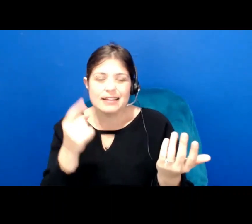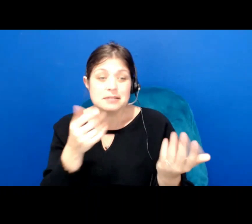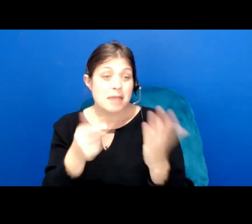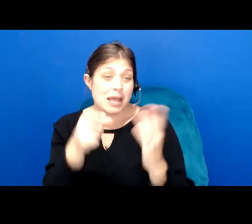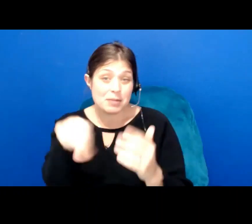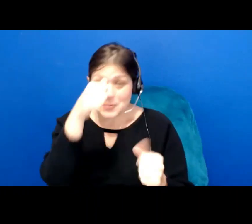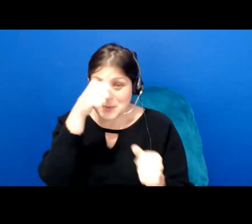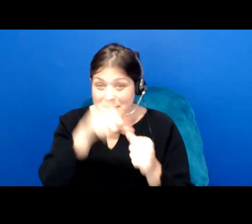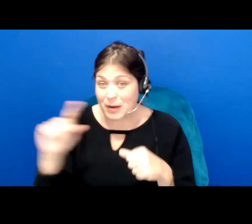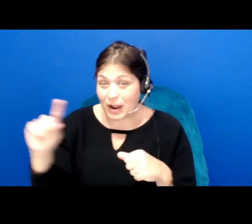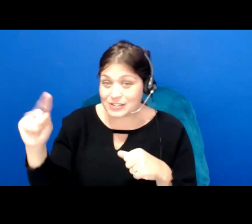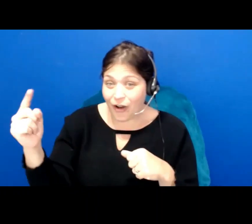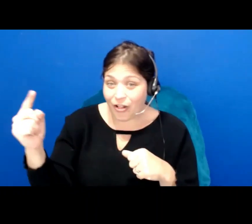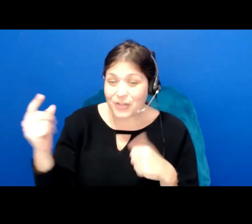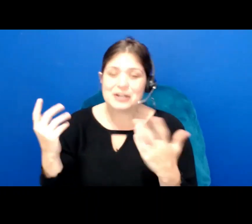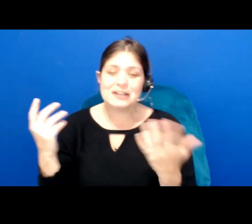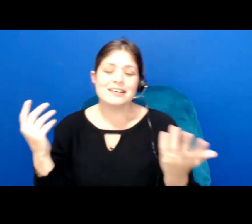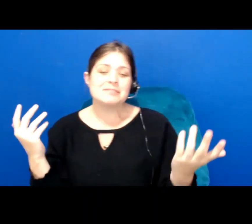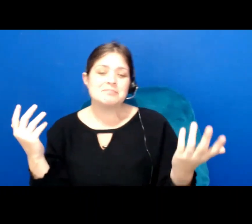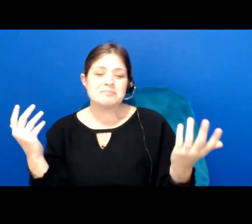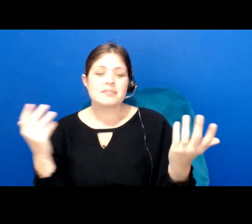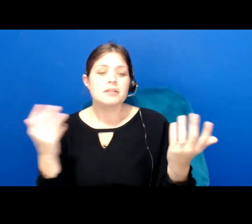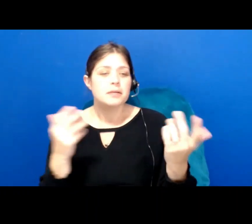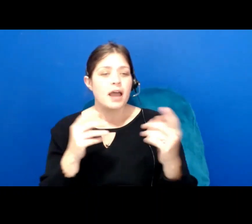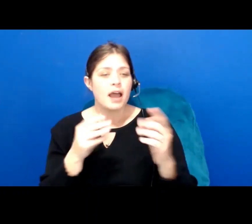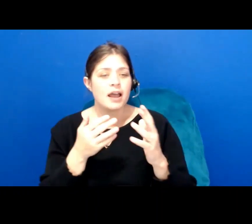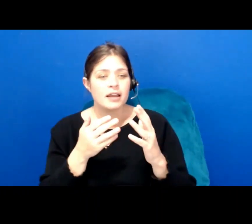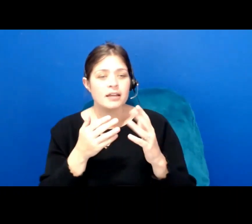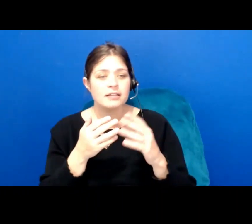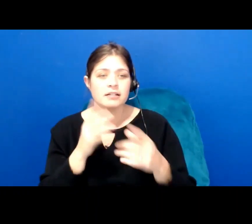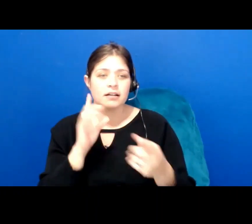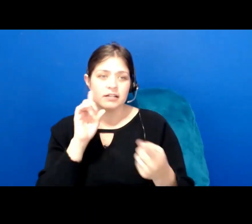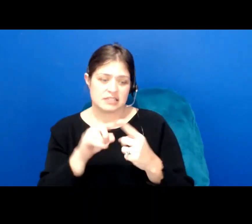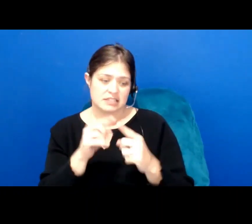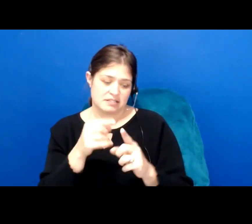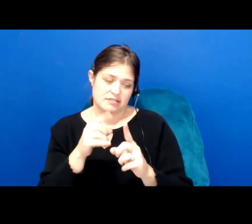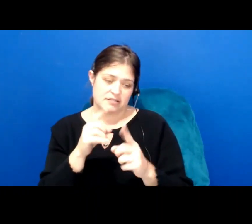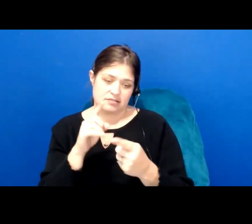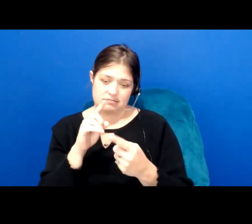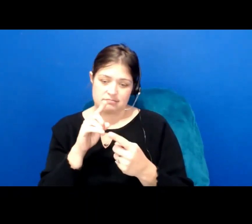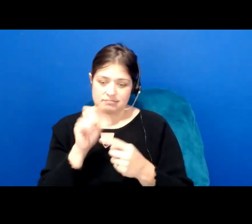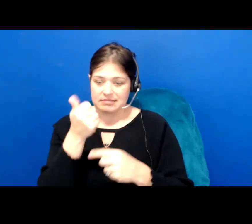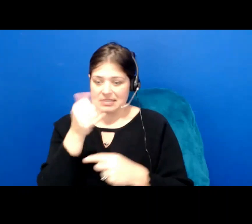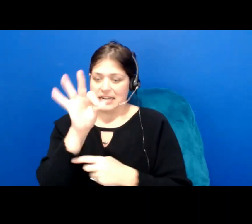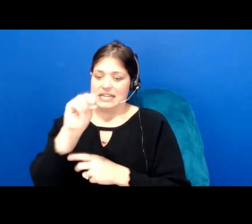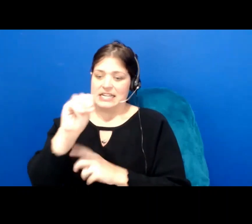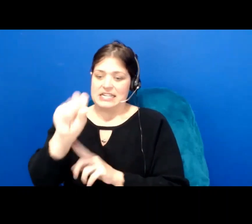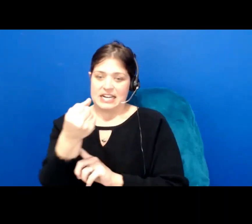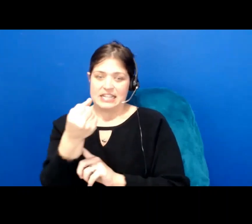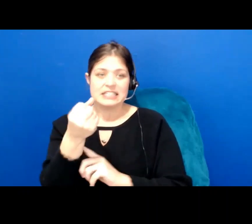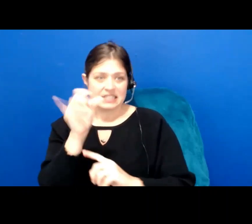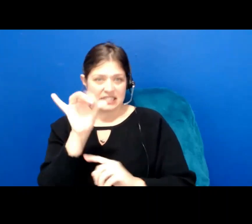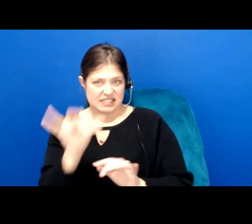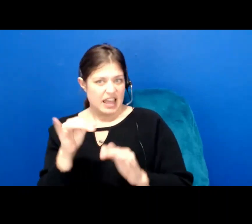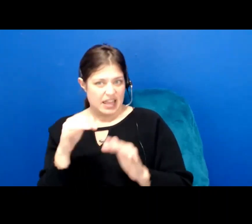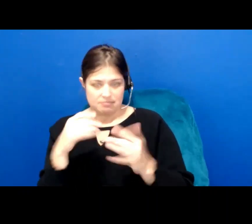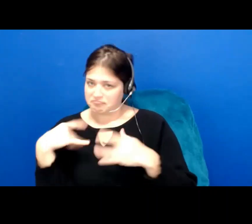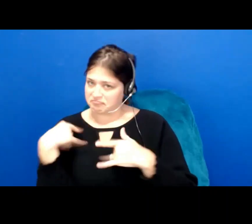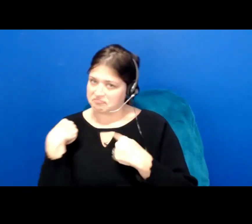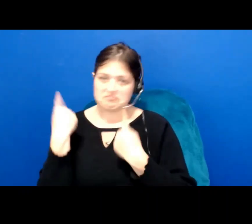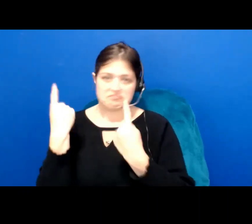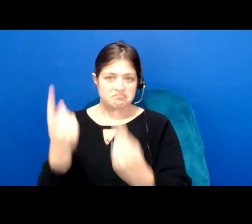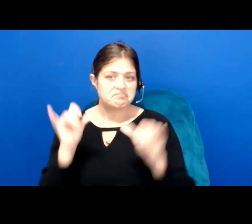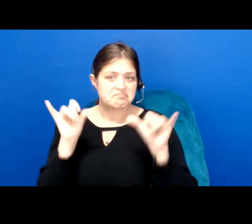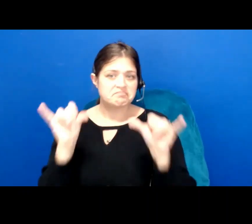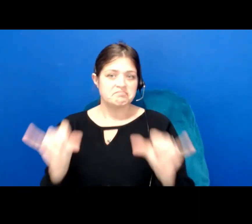dollar. And through this, the end of last century, through the 90s, that was a typical thing, but the paper was